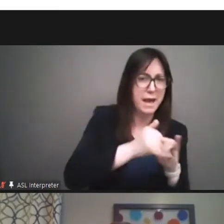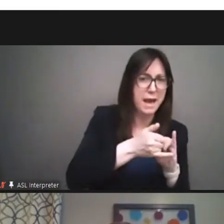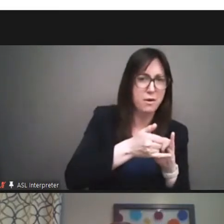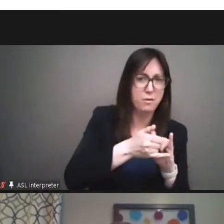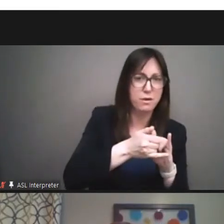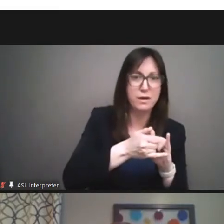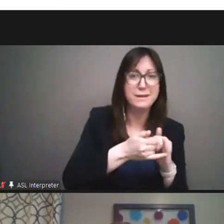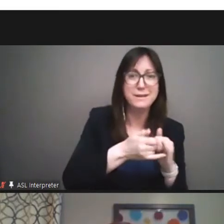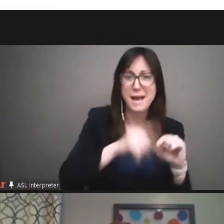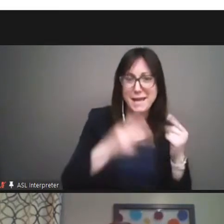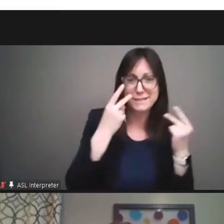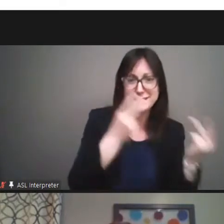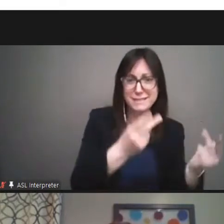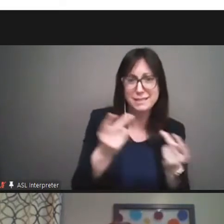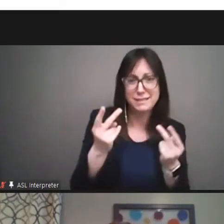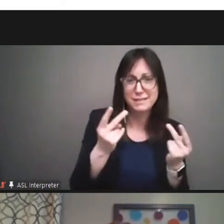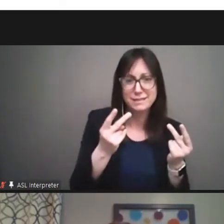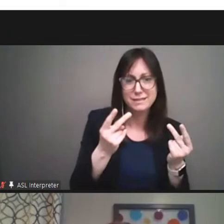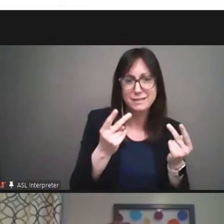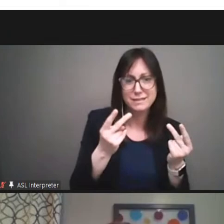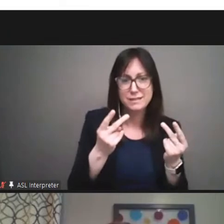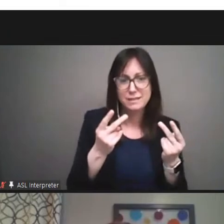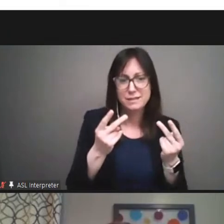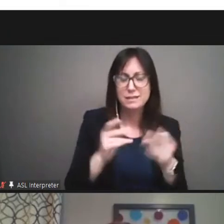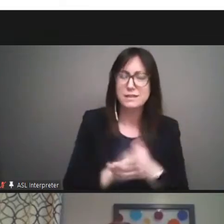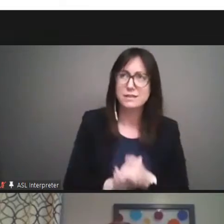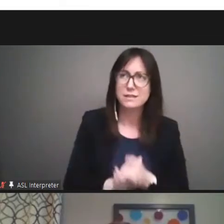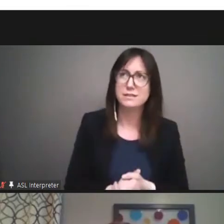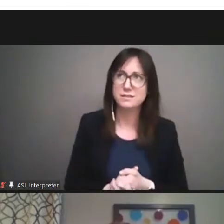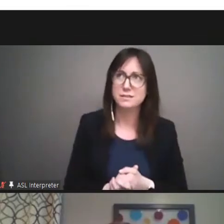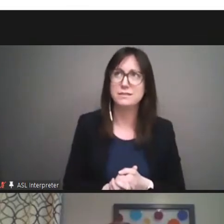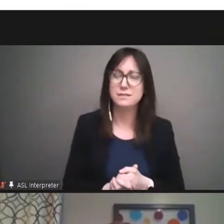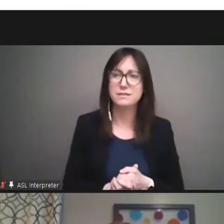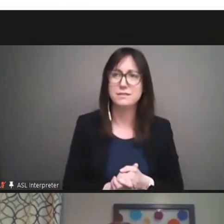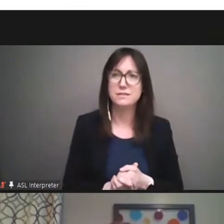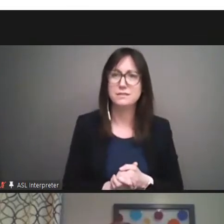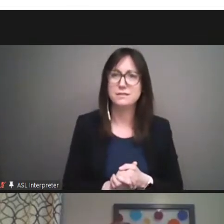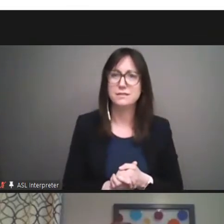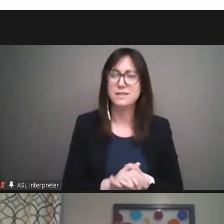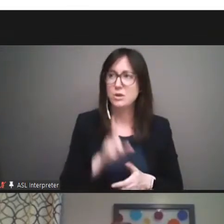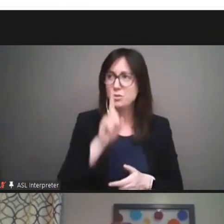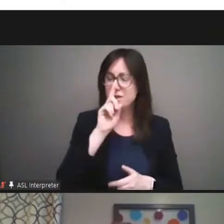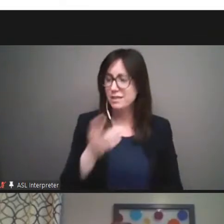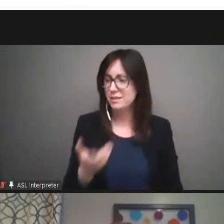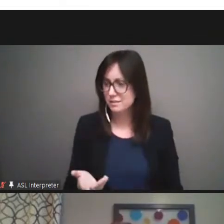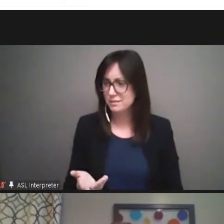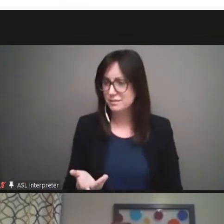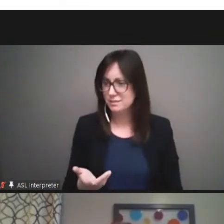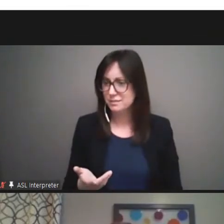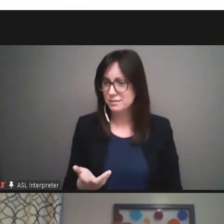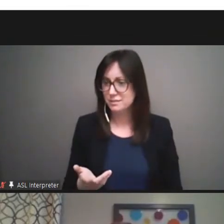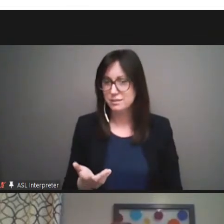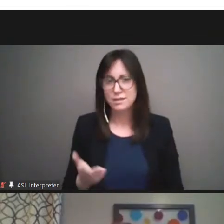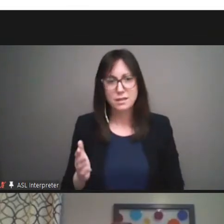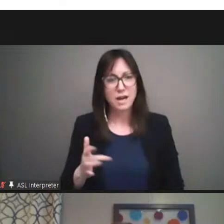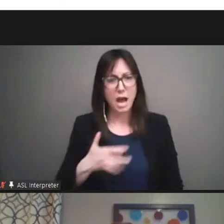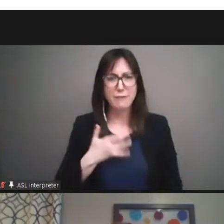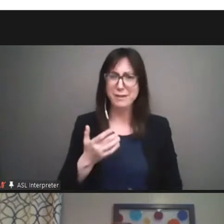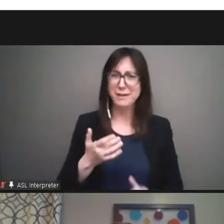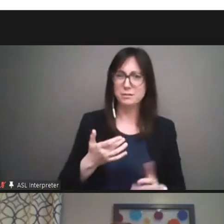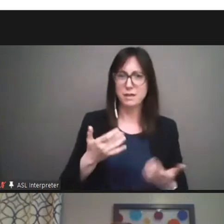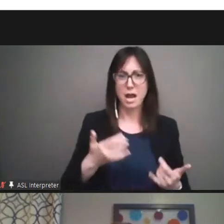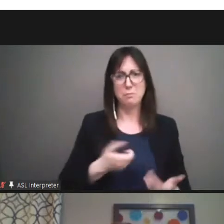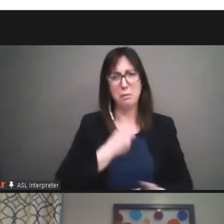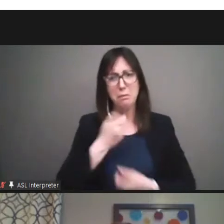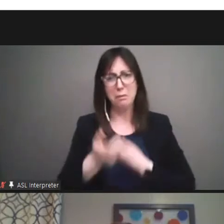And that, it's been I feel like I'm so negative. I'm really a happy person and I have a lot of